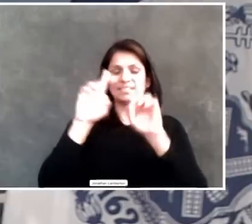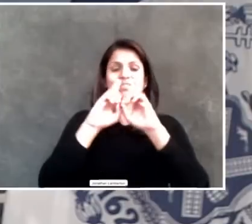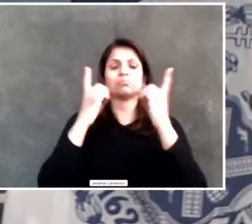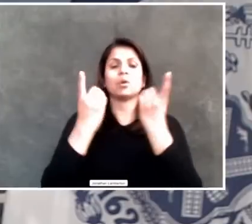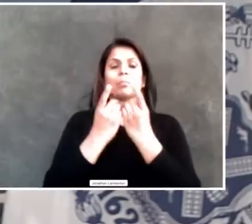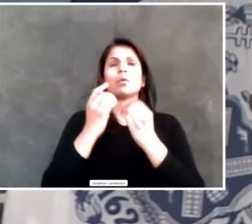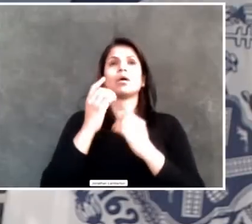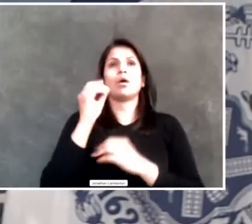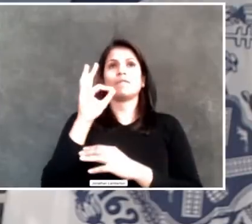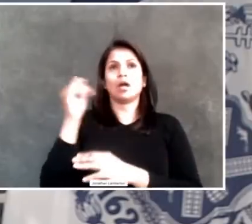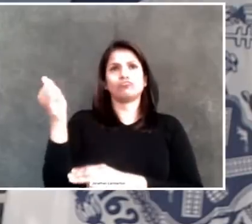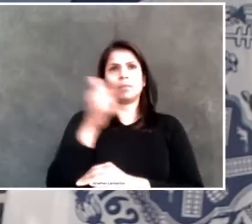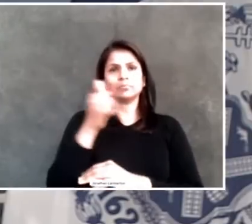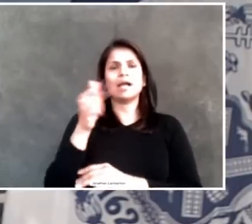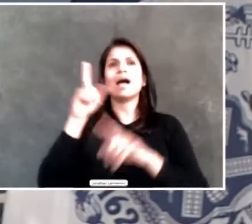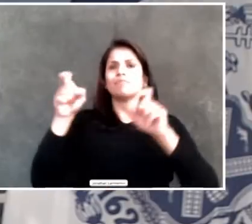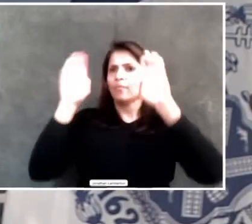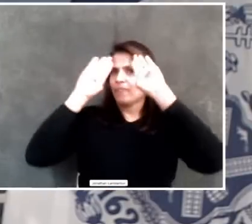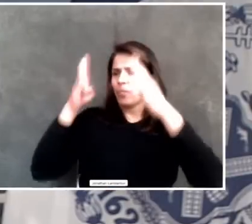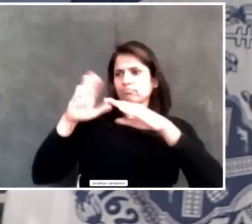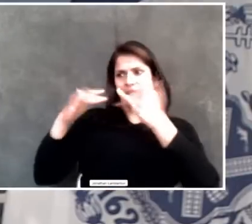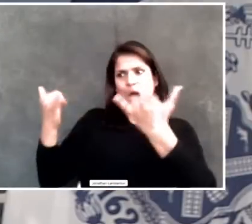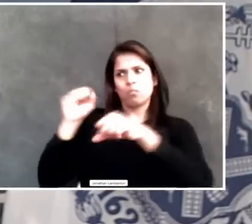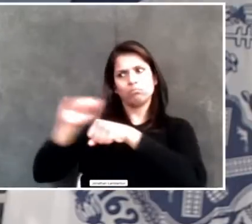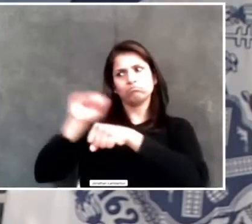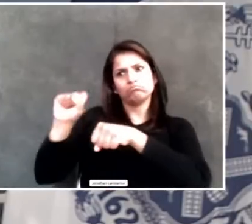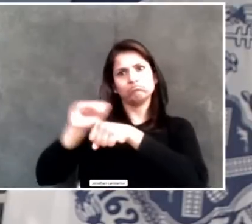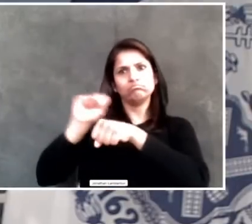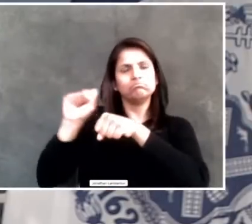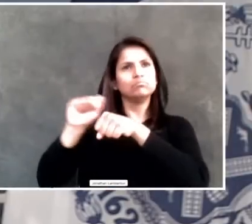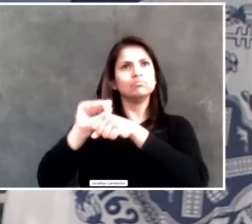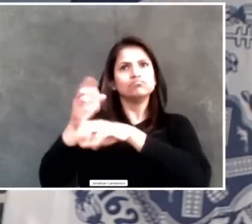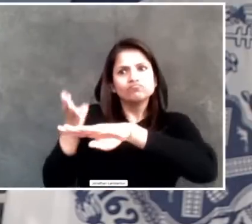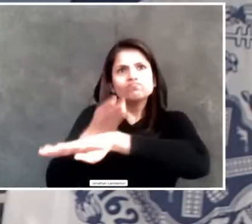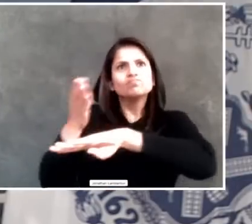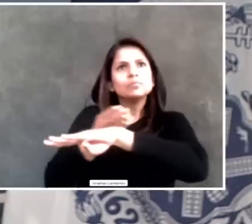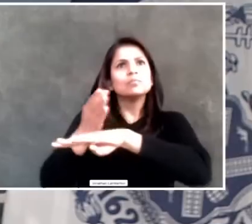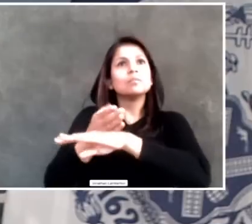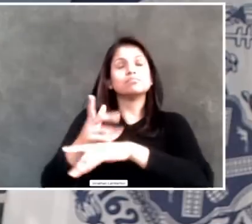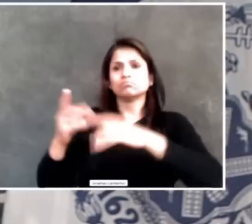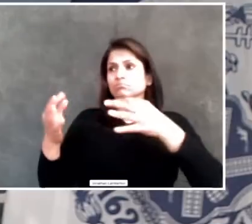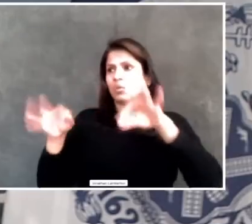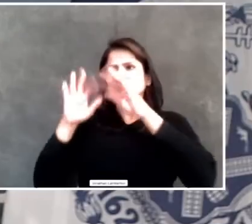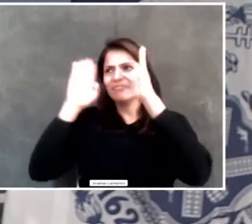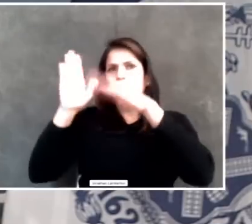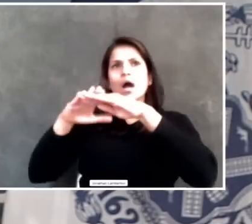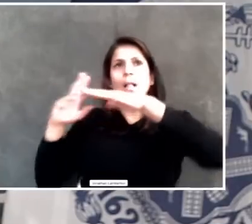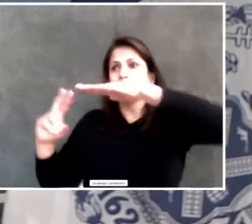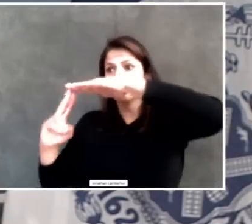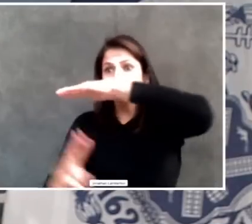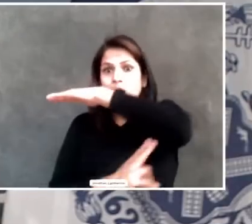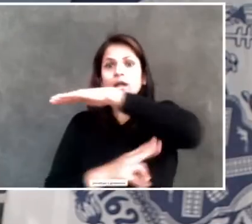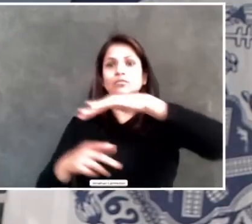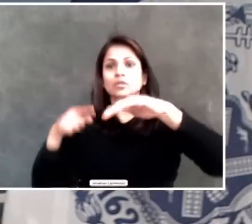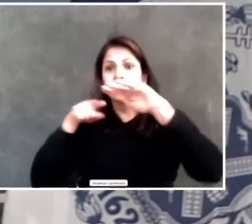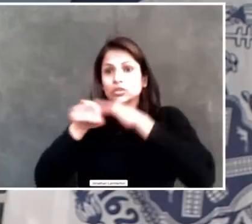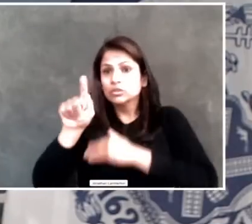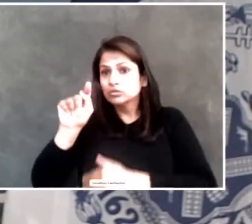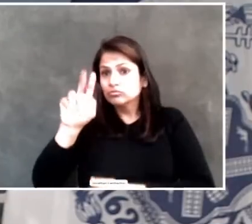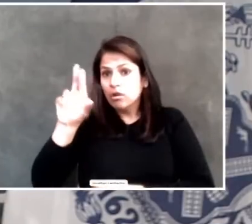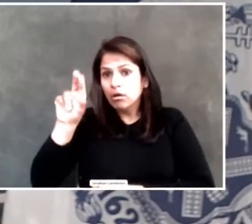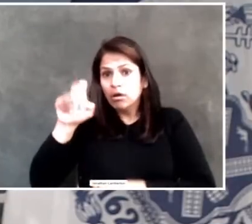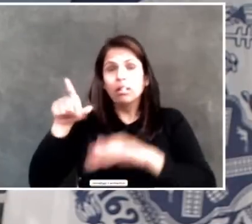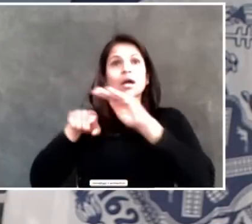the classic New York question of keeping our bridges intact and strong, road maintenance